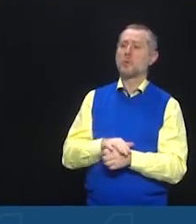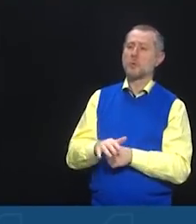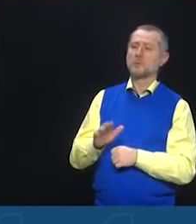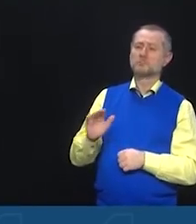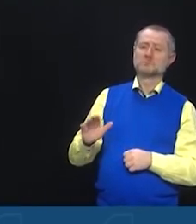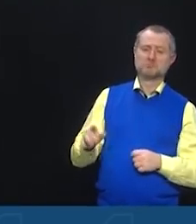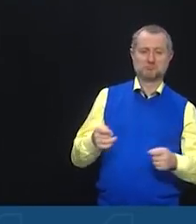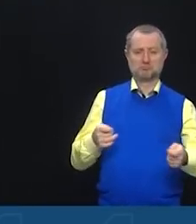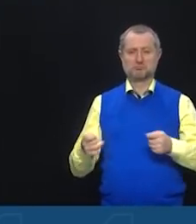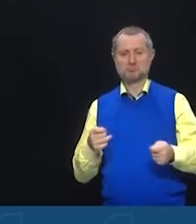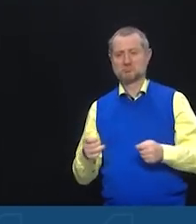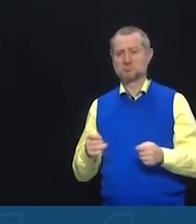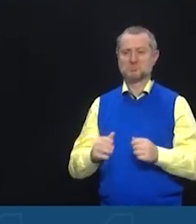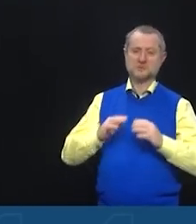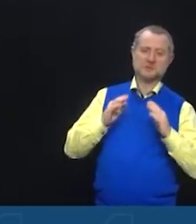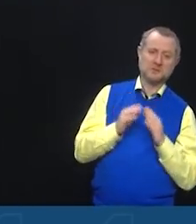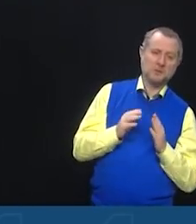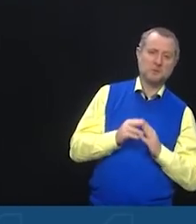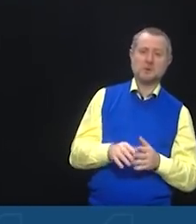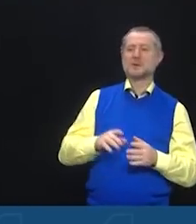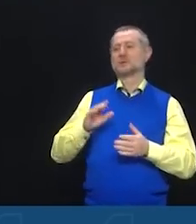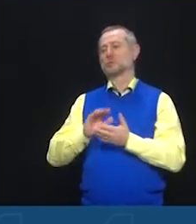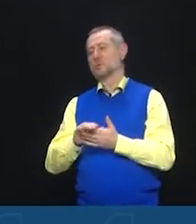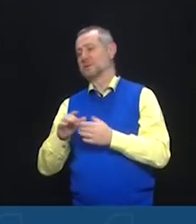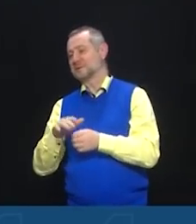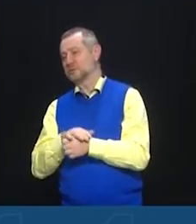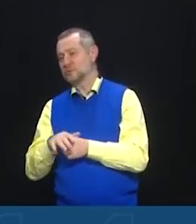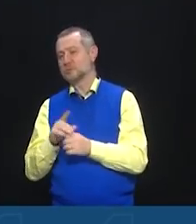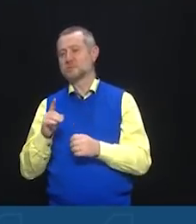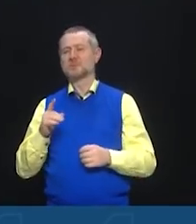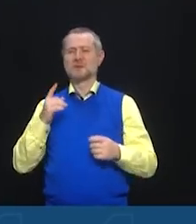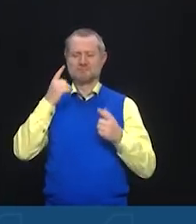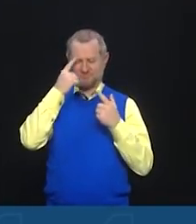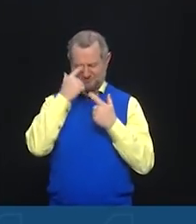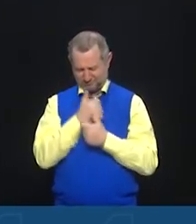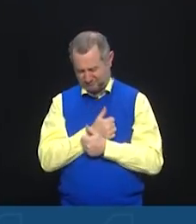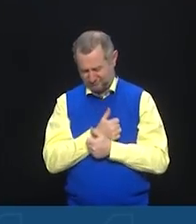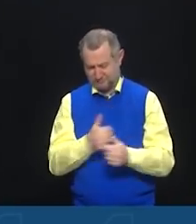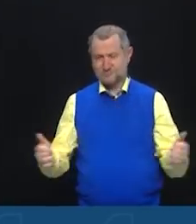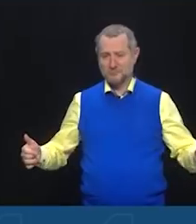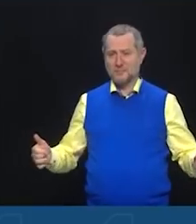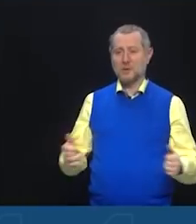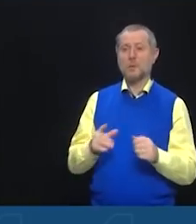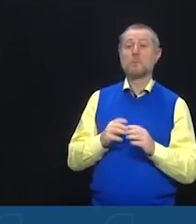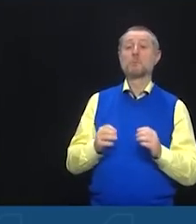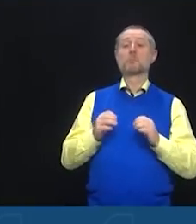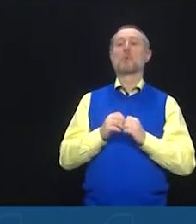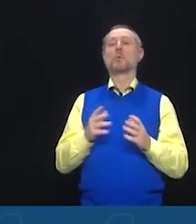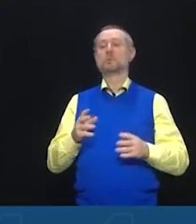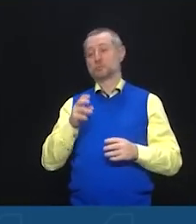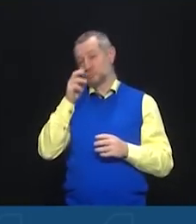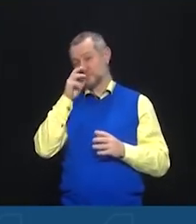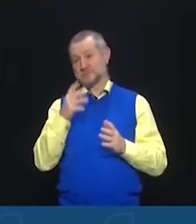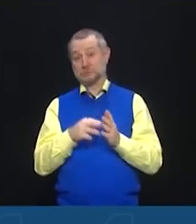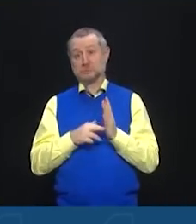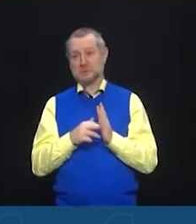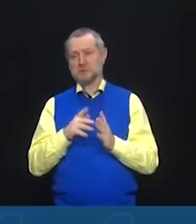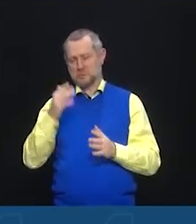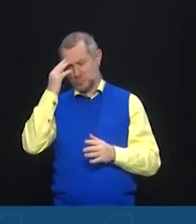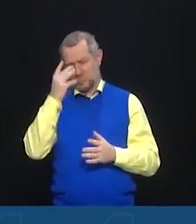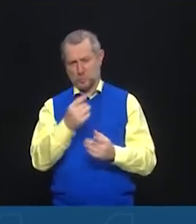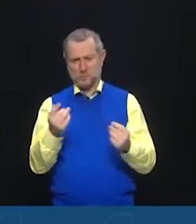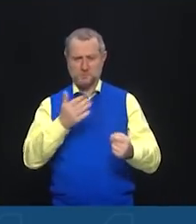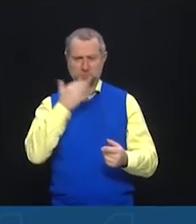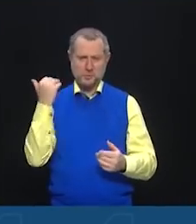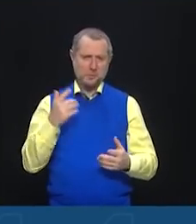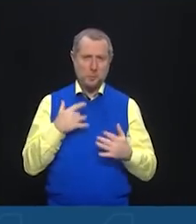it's a municipality or a school district or an individual school, to be more restrictive because they're the ones who know best what their students